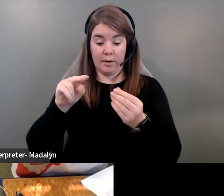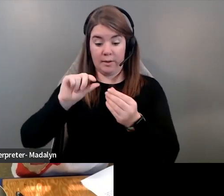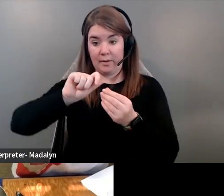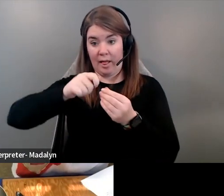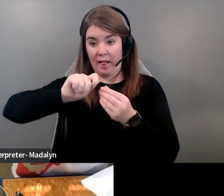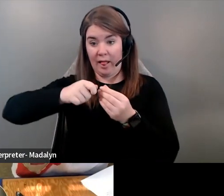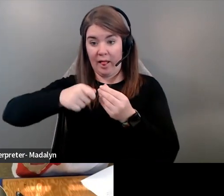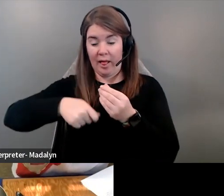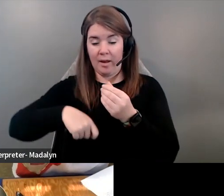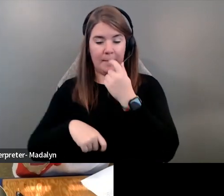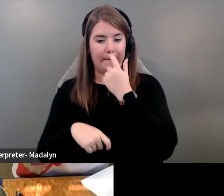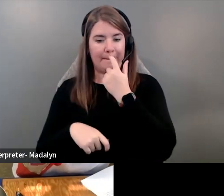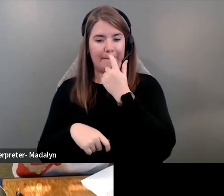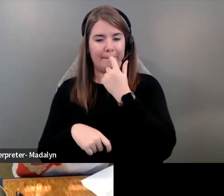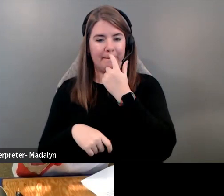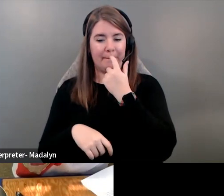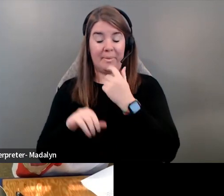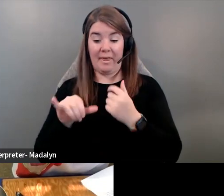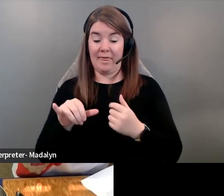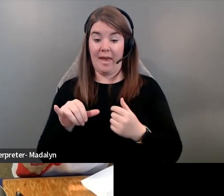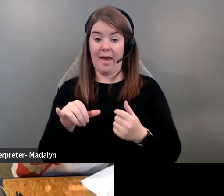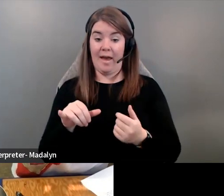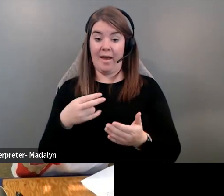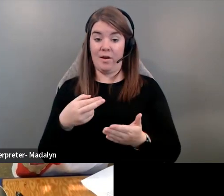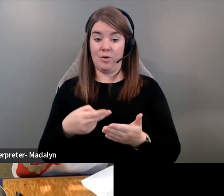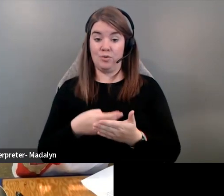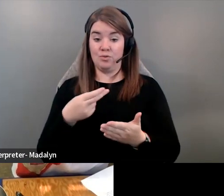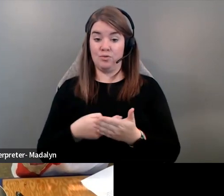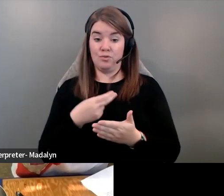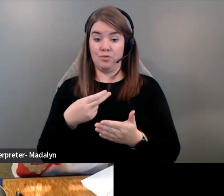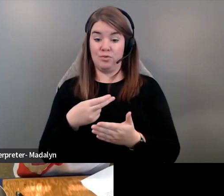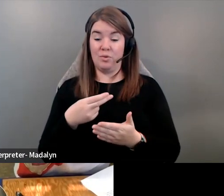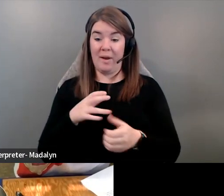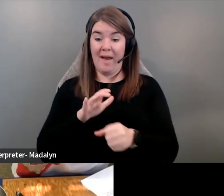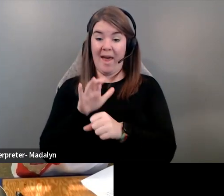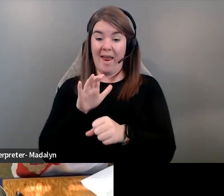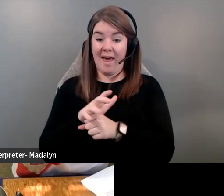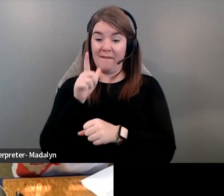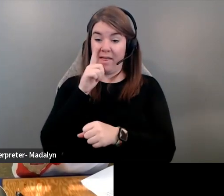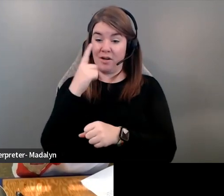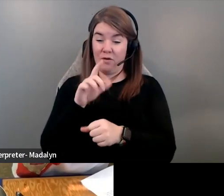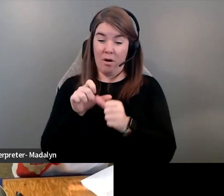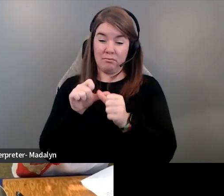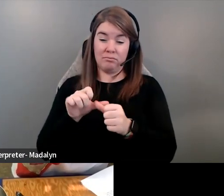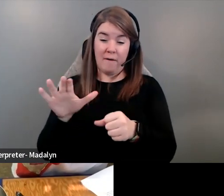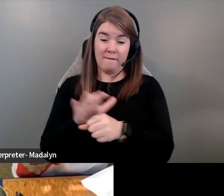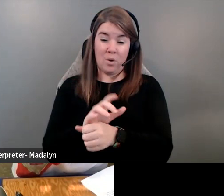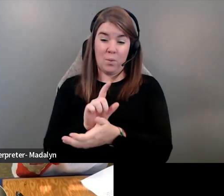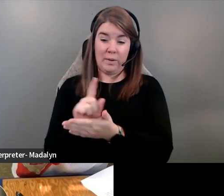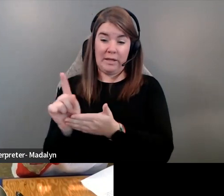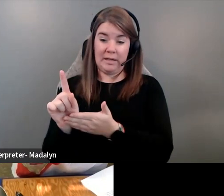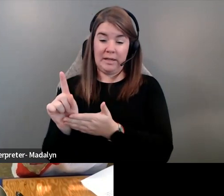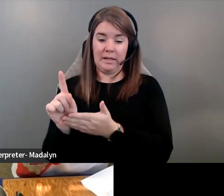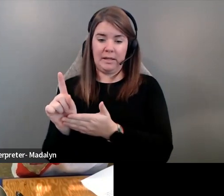So this stew is going to make enough to feed you lunches for an entire week. And that's what's on your recipe plan or your menu